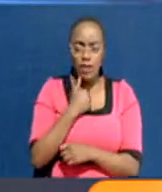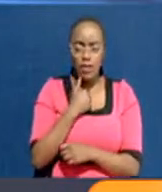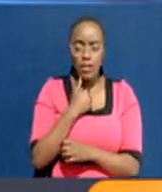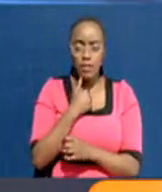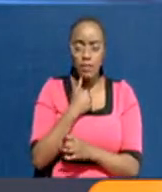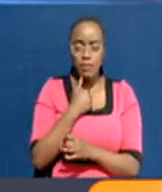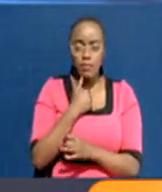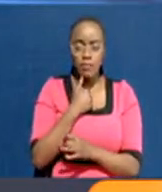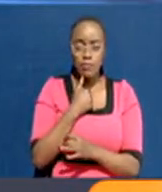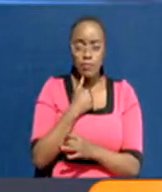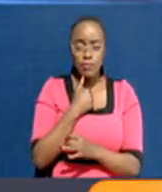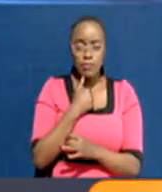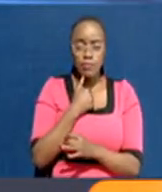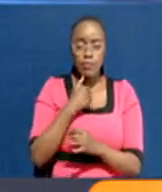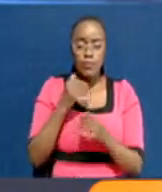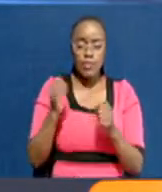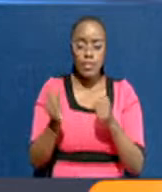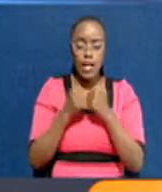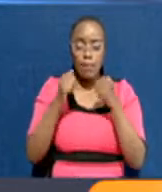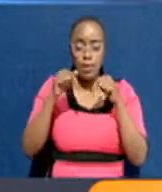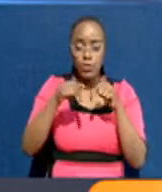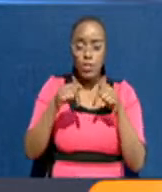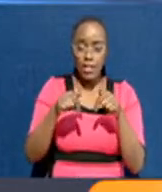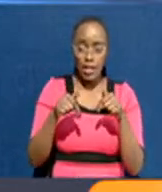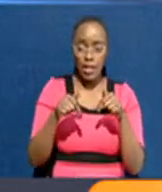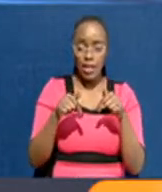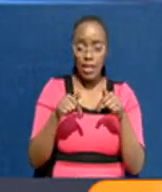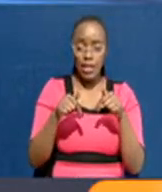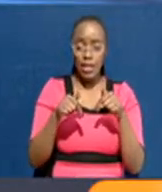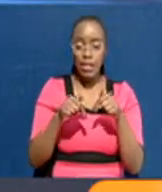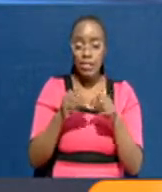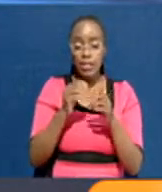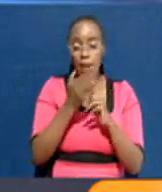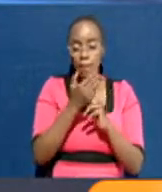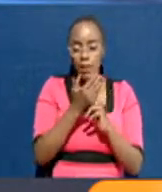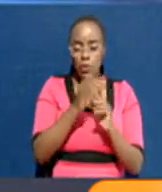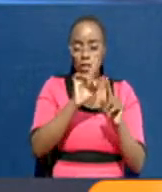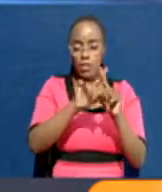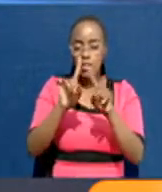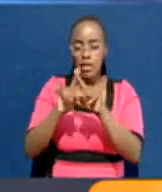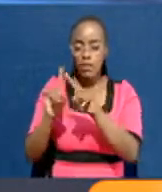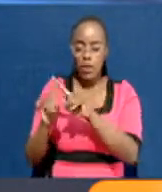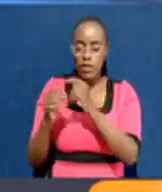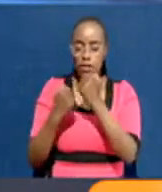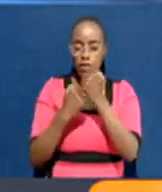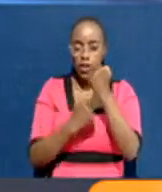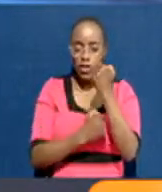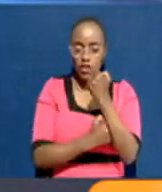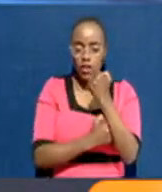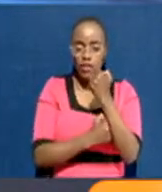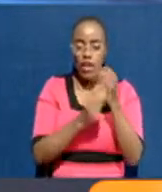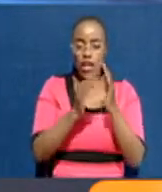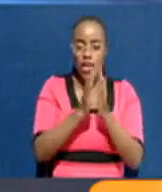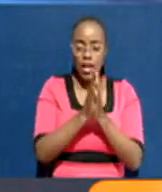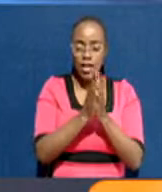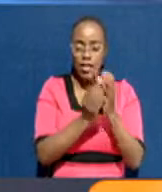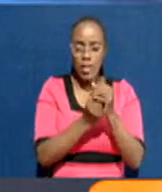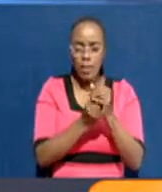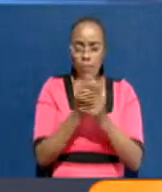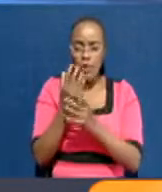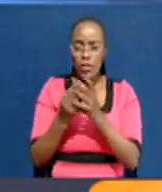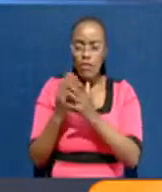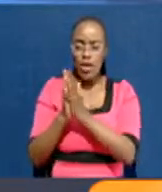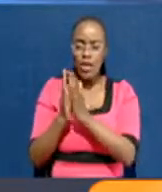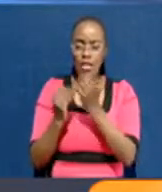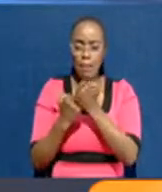financing over 100 students today in schools. We do it through various foundations, but we identify which students are being